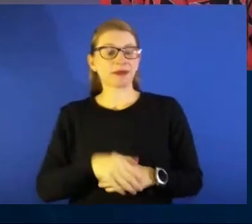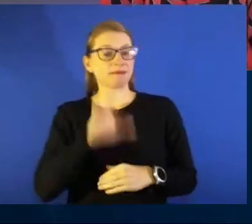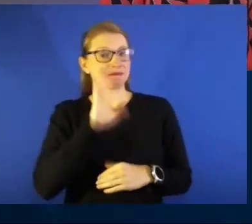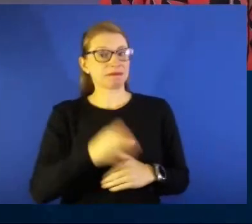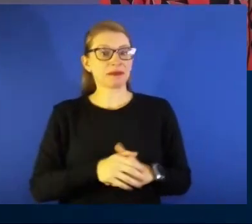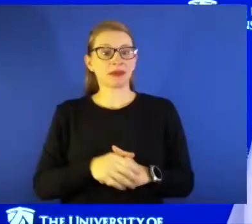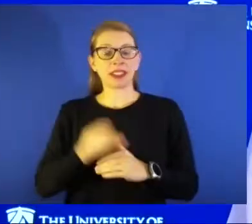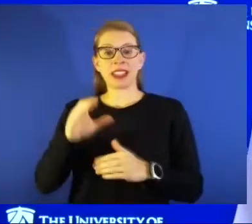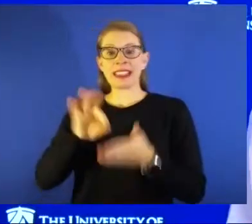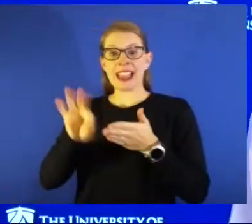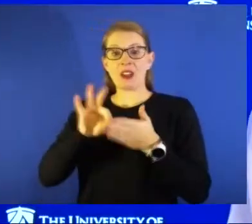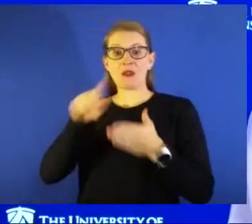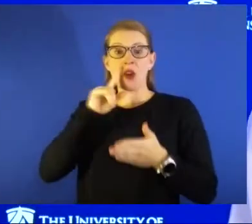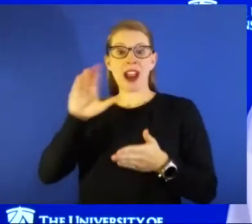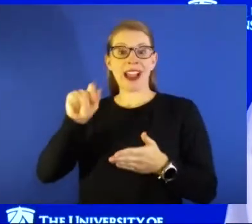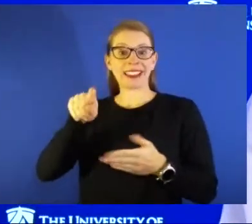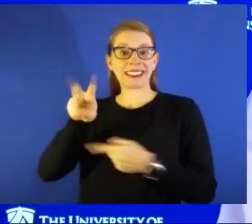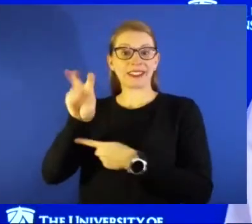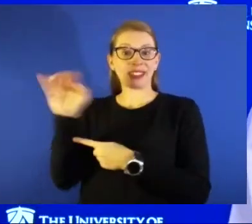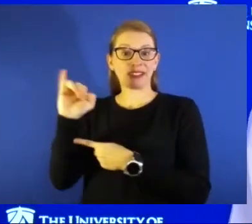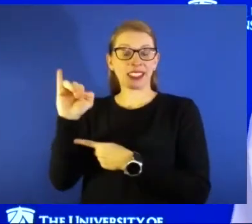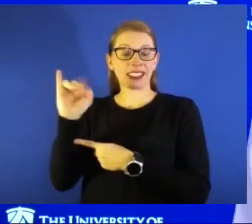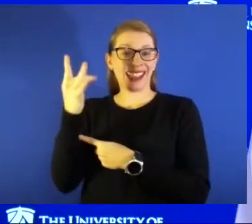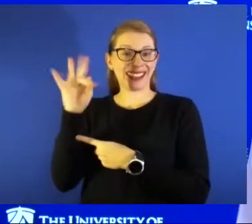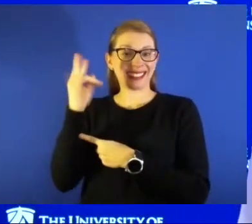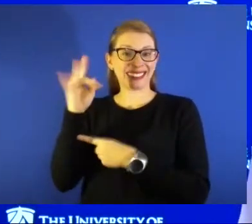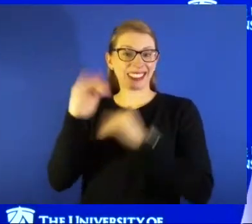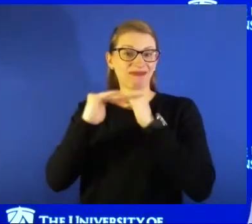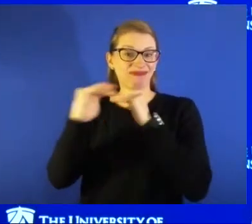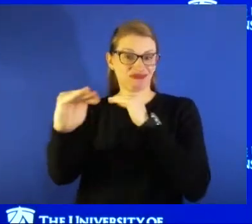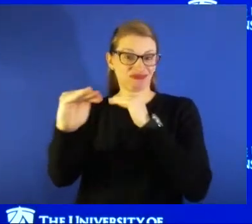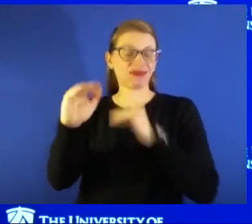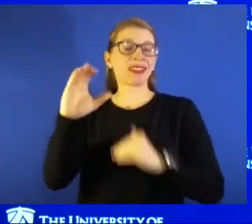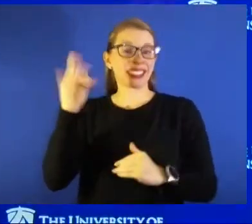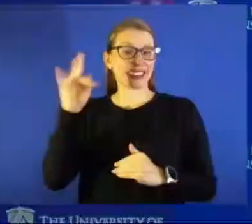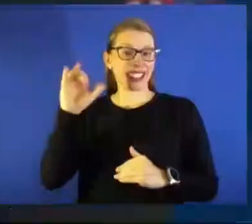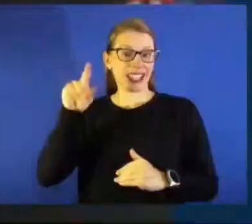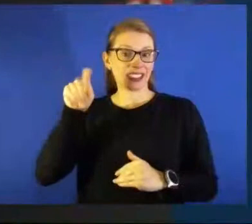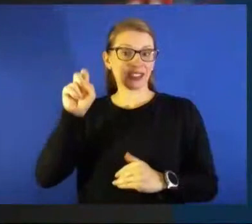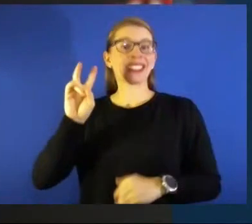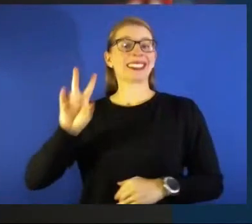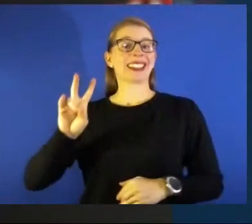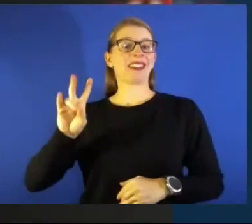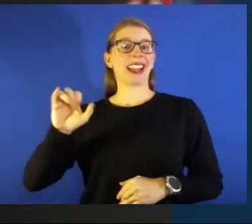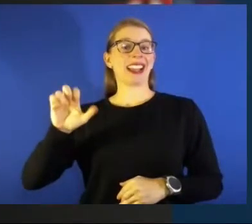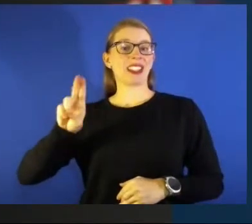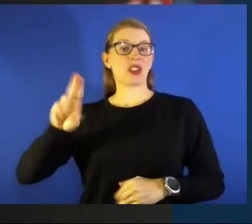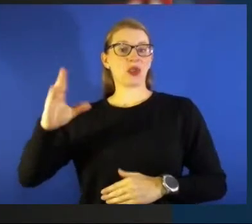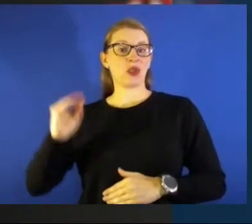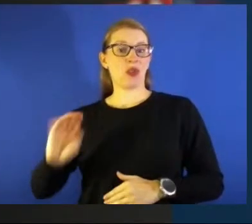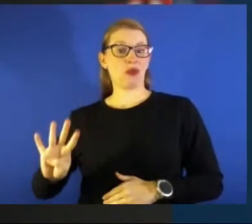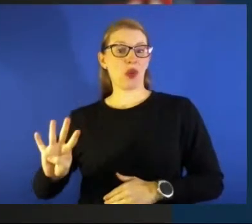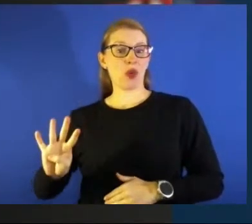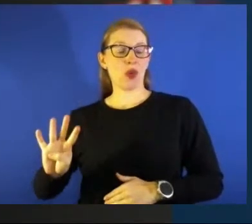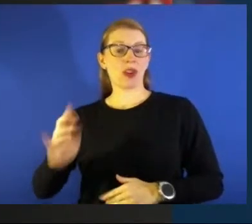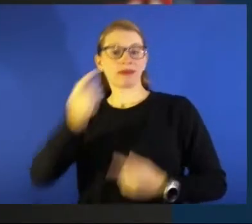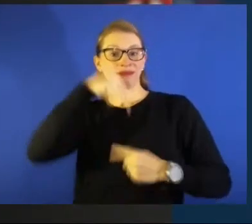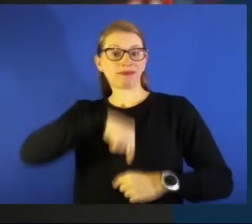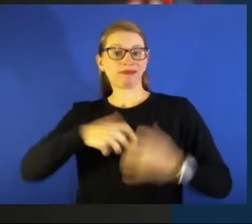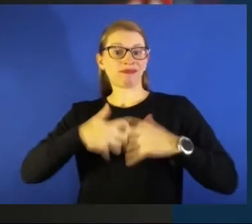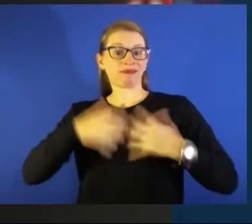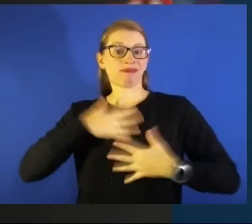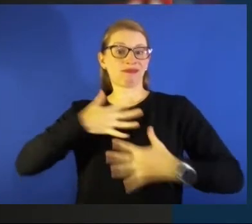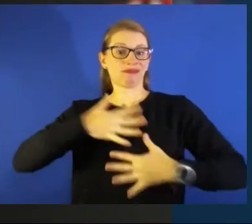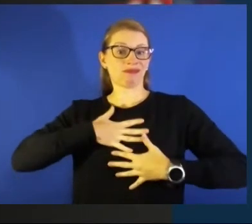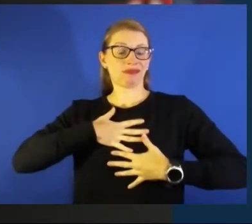has really stayed the same. 18 active infections, 7 in the ICU, and 4 of those patients on the ventilator. 2 of